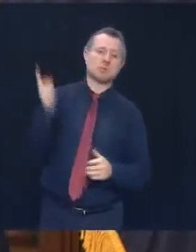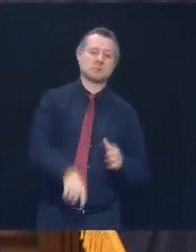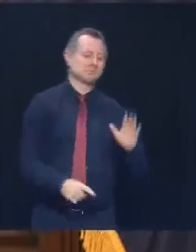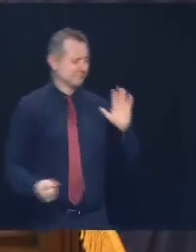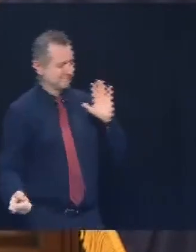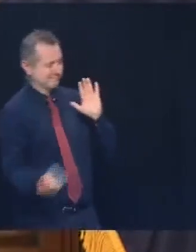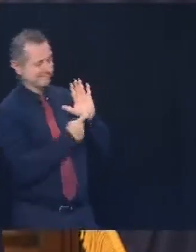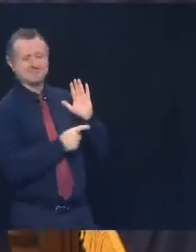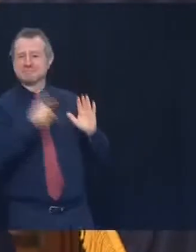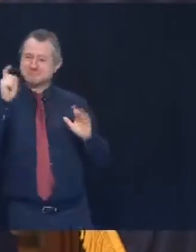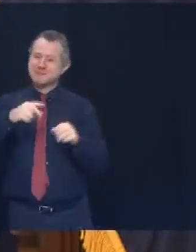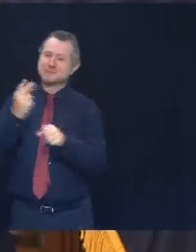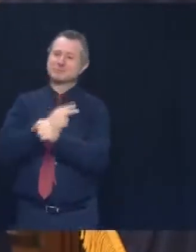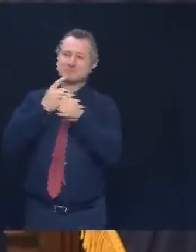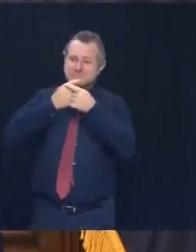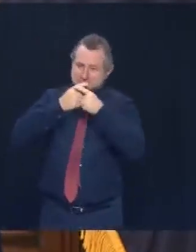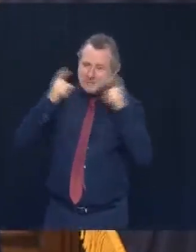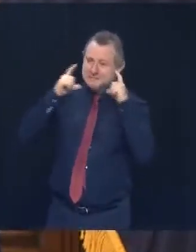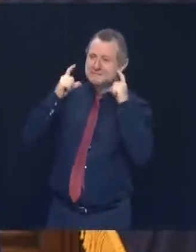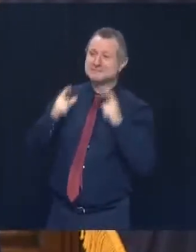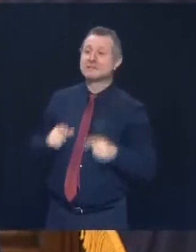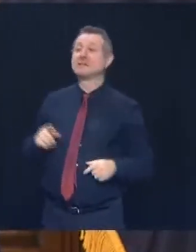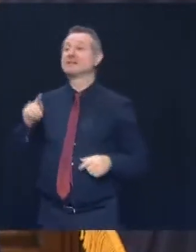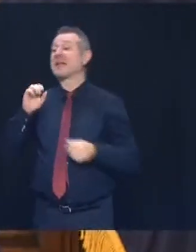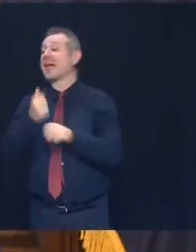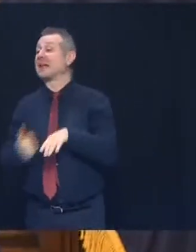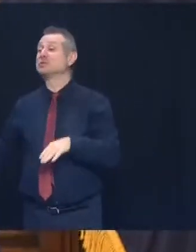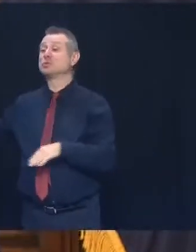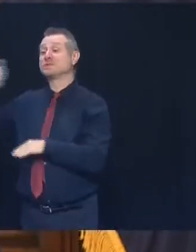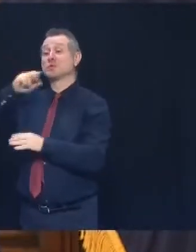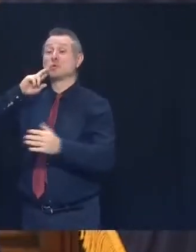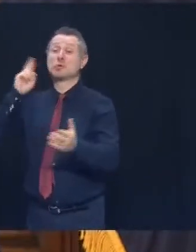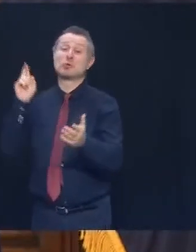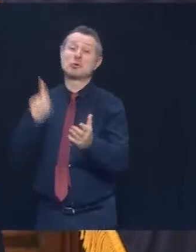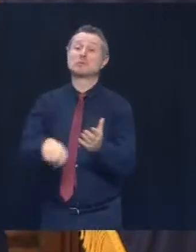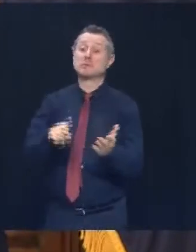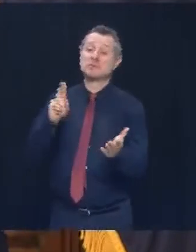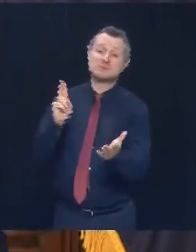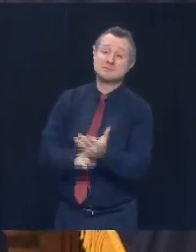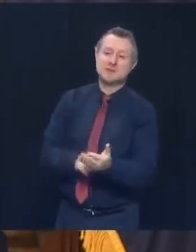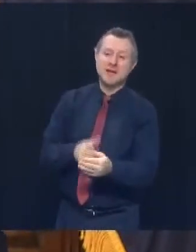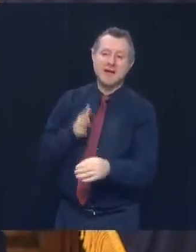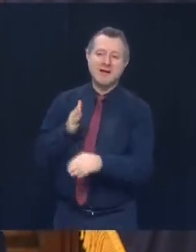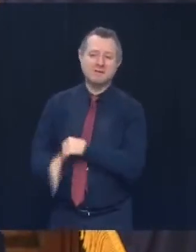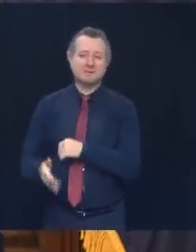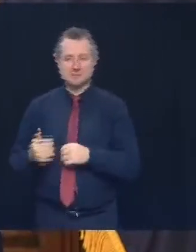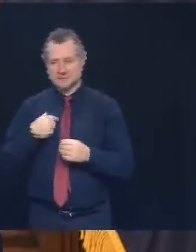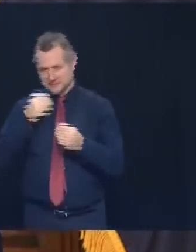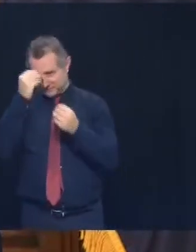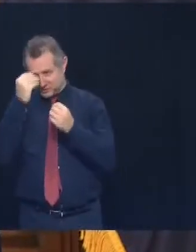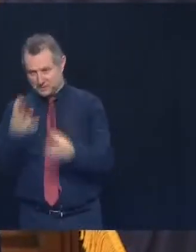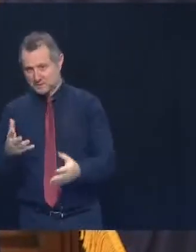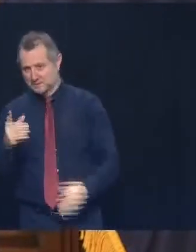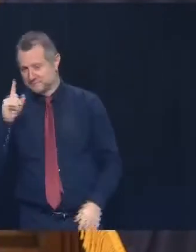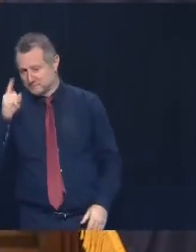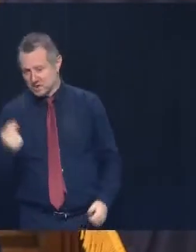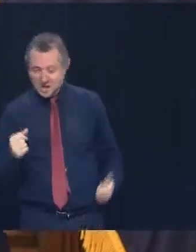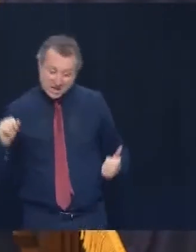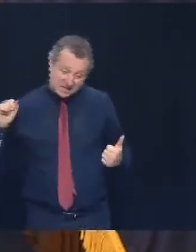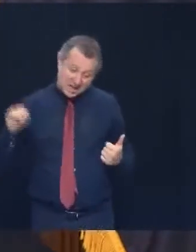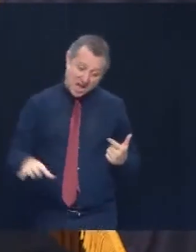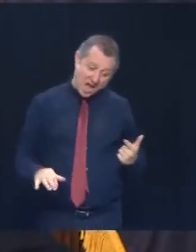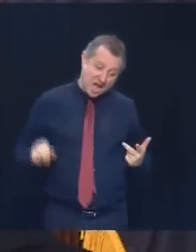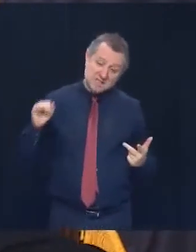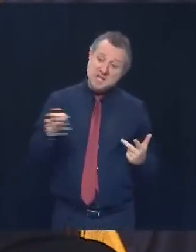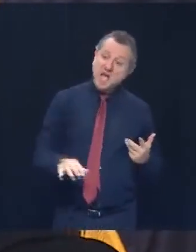order came after the information was presented. In every case,